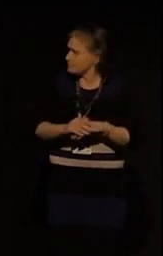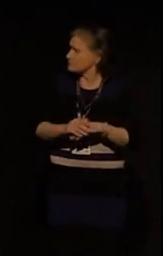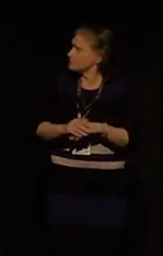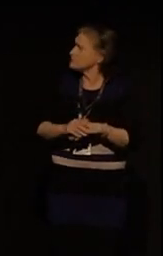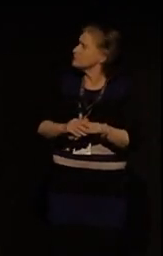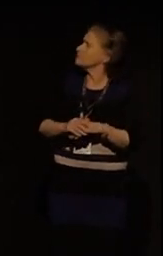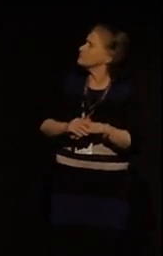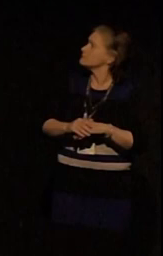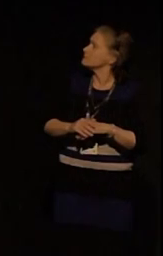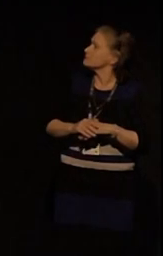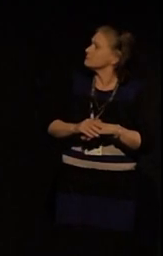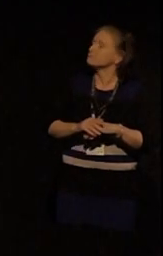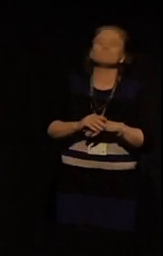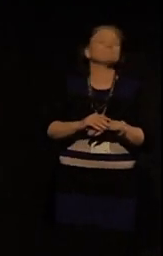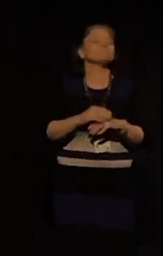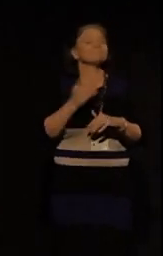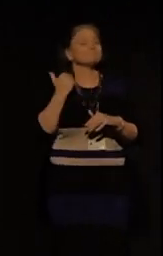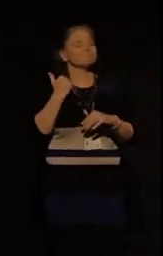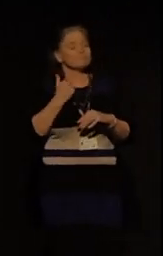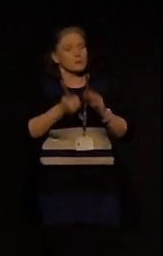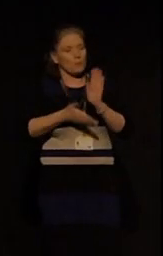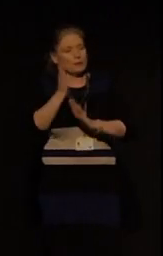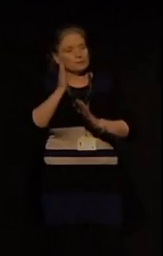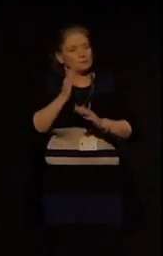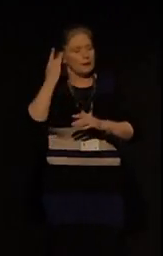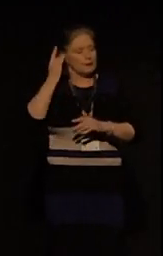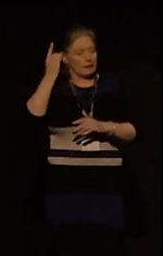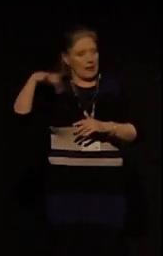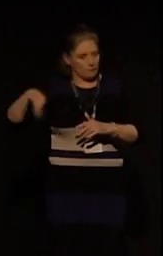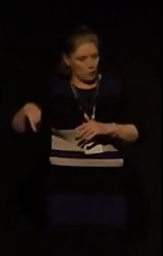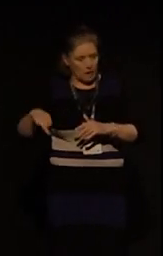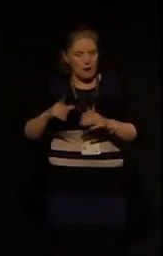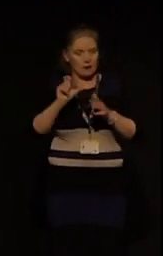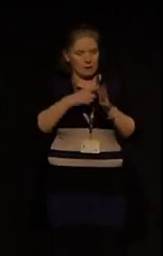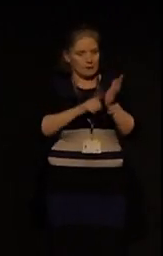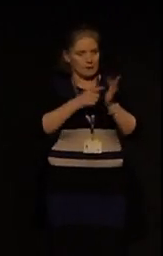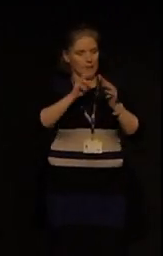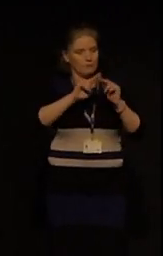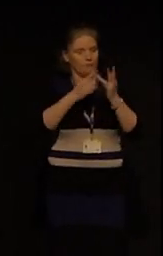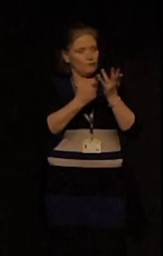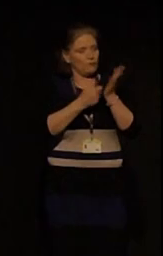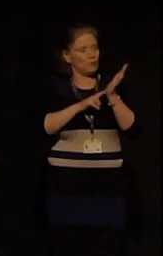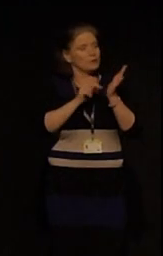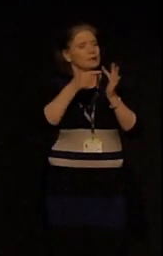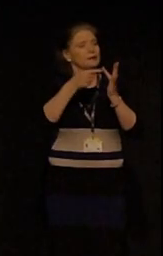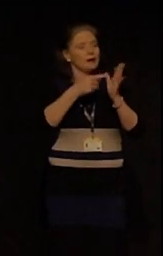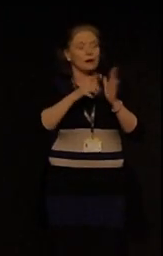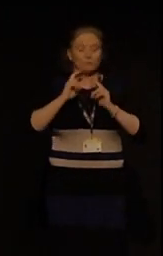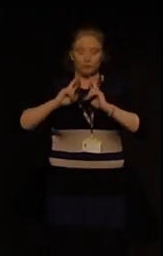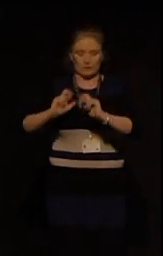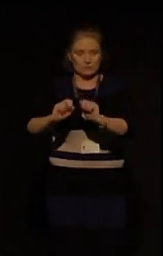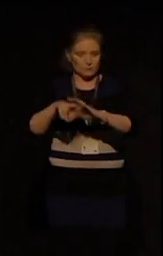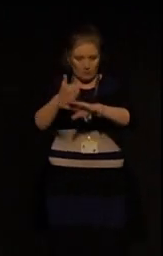So over here, I was just out in California, gave a talk at a meeting there, and there was a meeting with the Hyperacusis